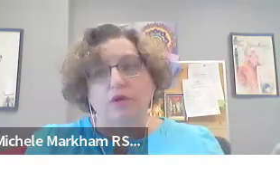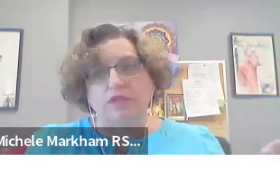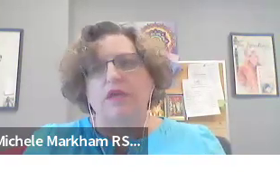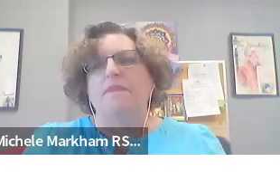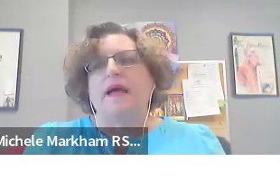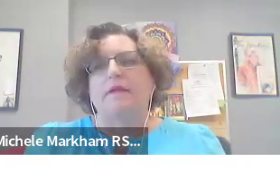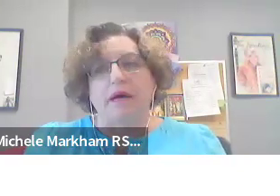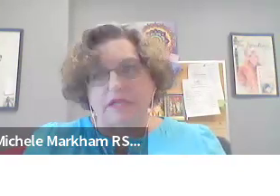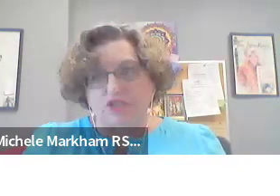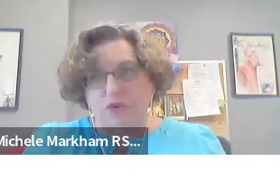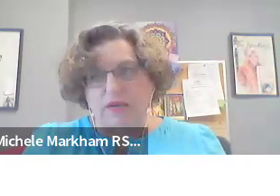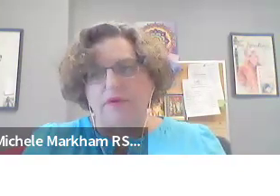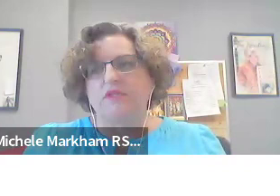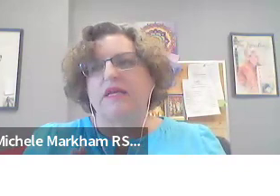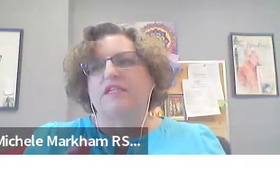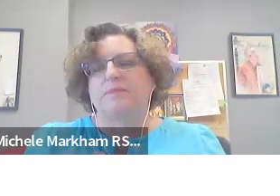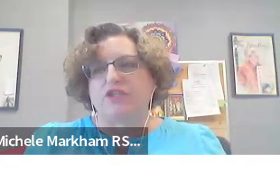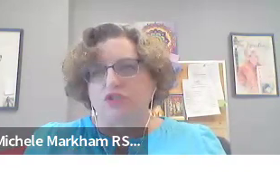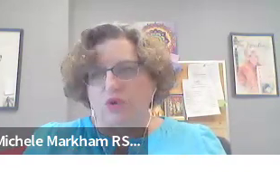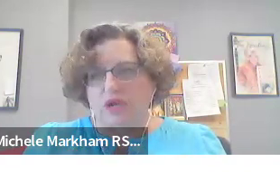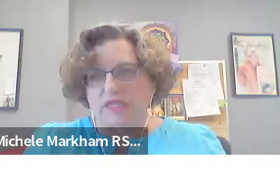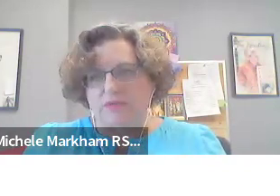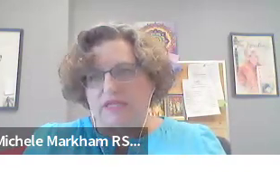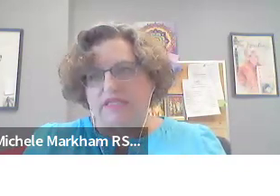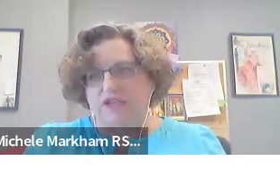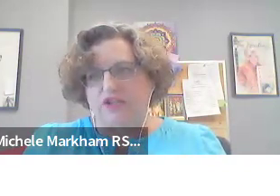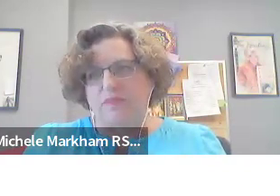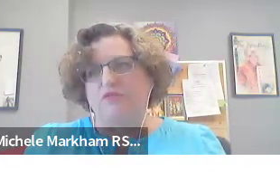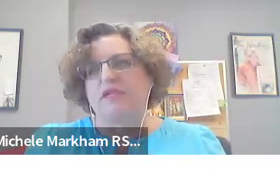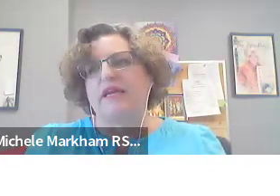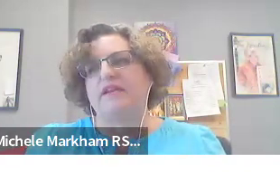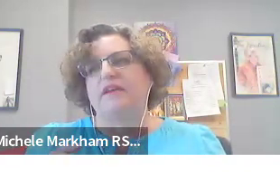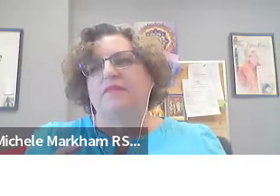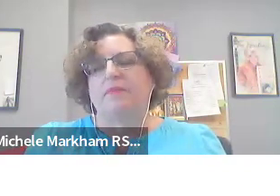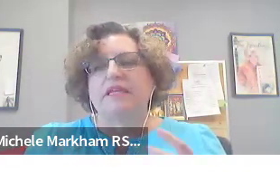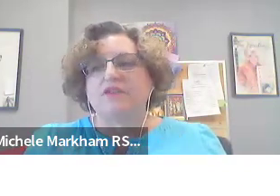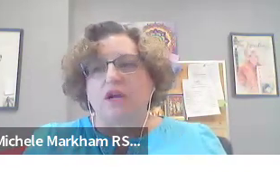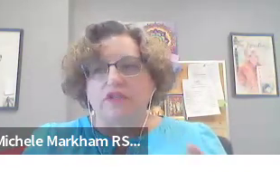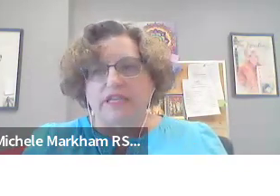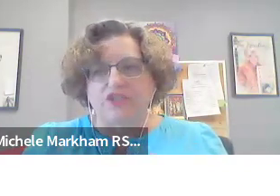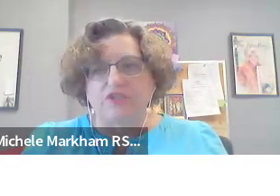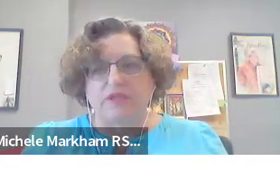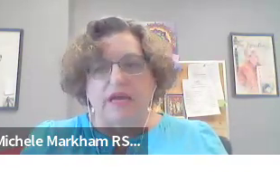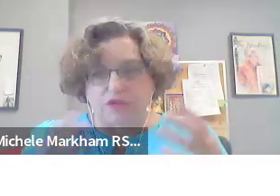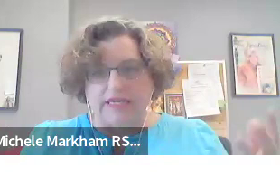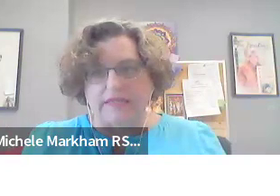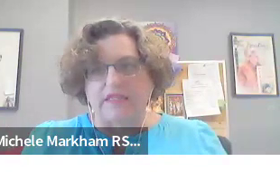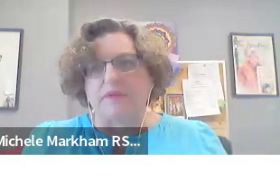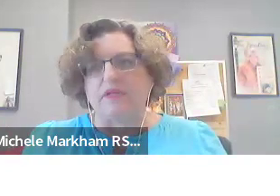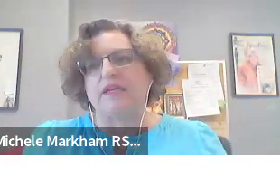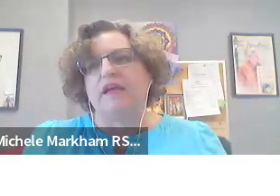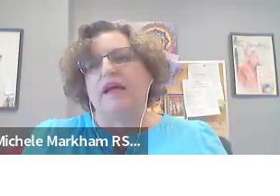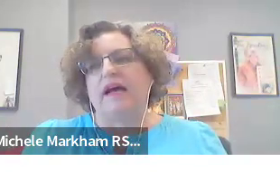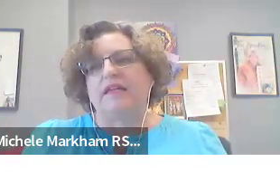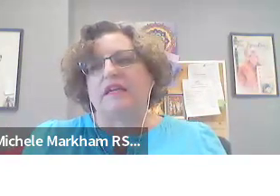confidentiality, of course, unpublished phone numbers, special door locks with keys that could not be duplicated, police conversations with other tenants in